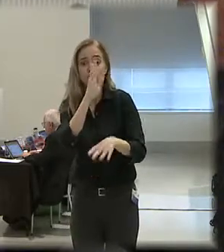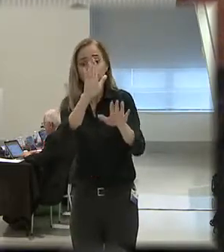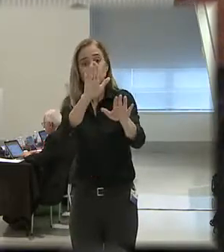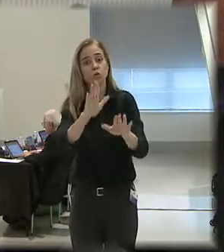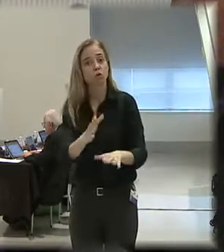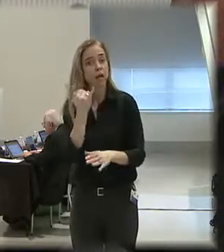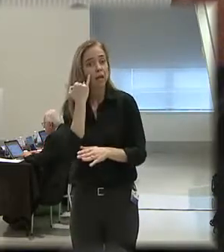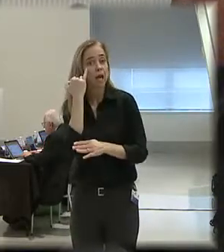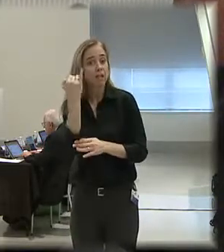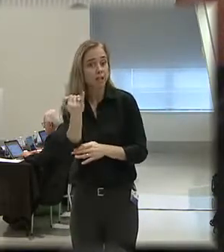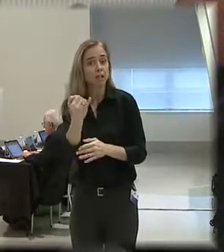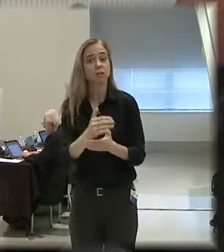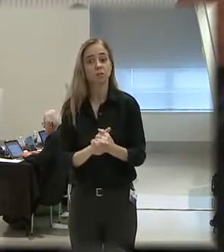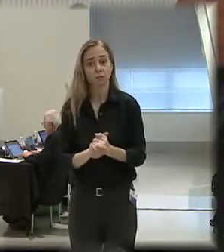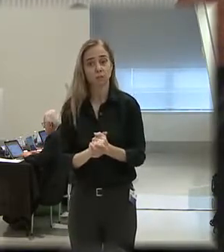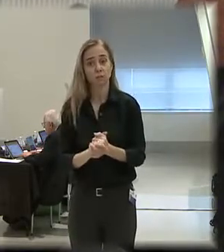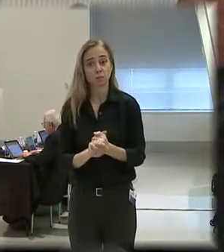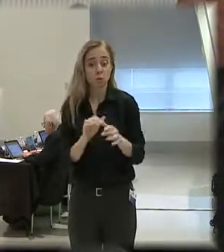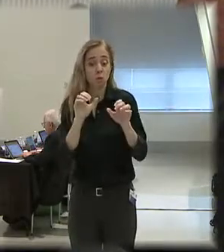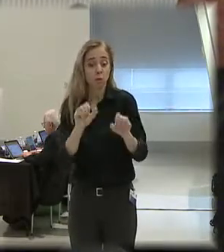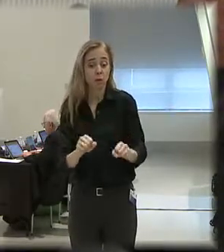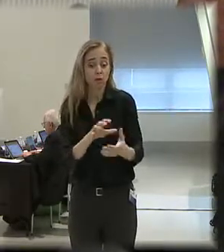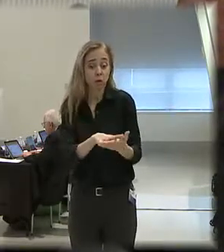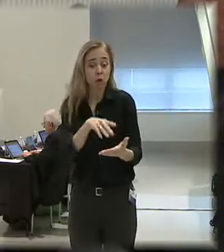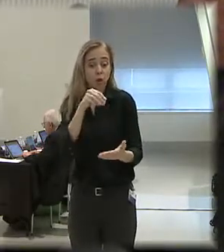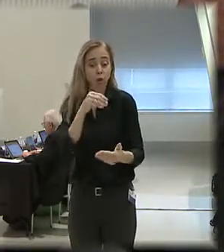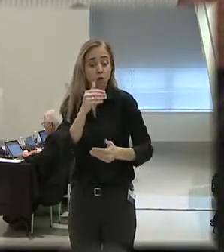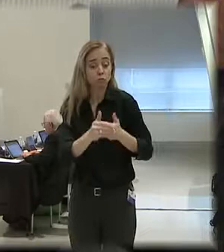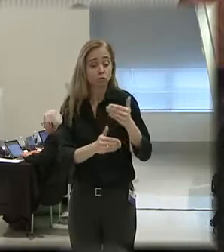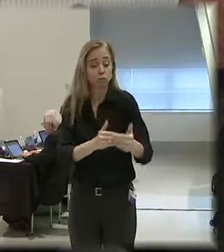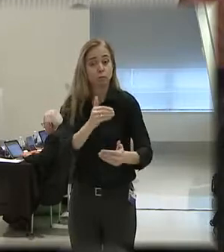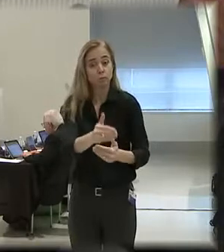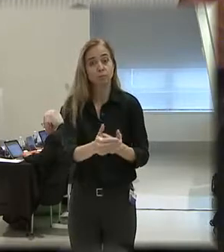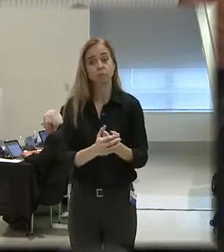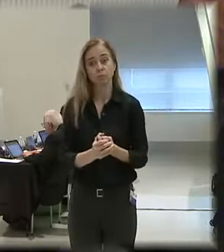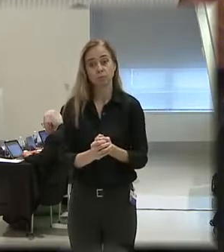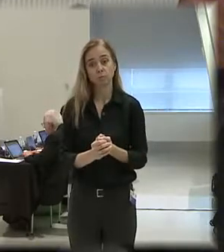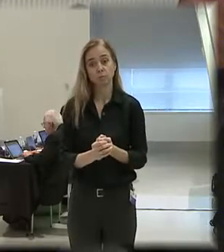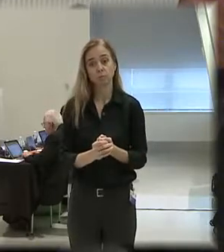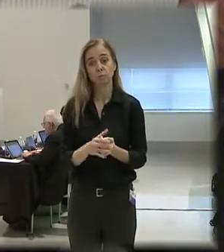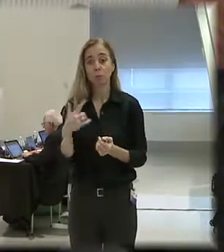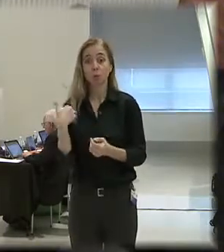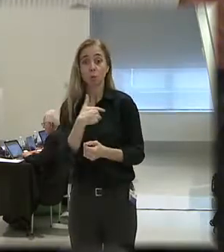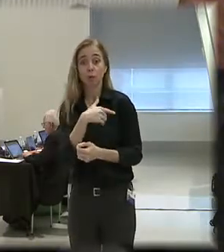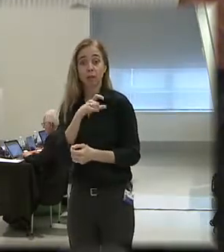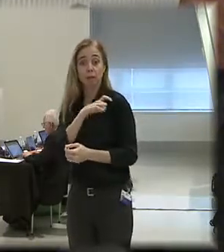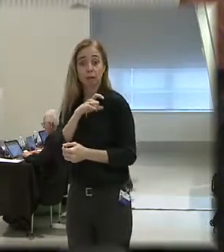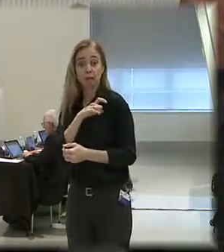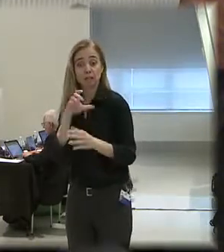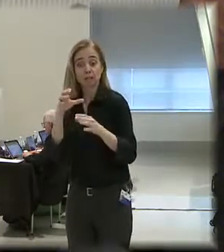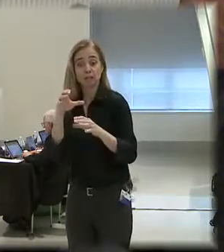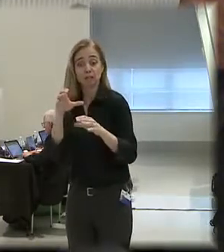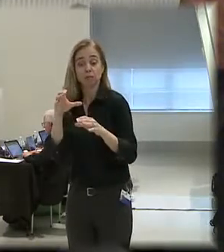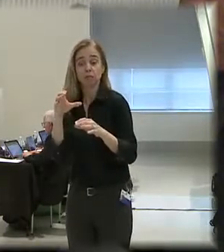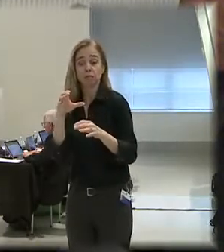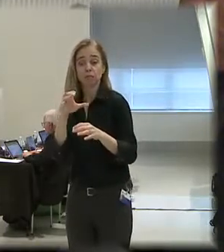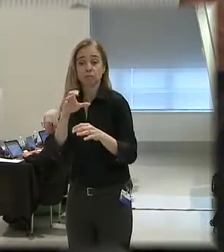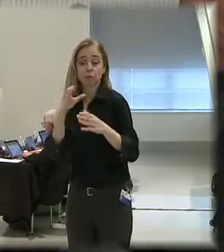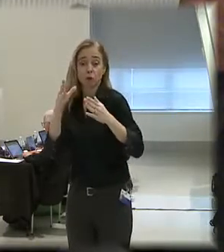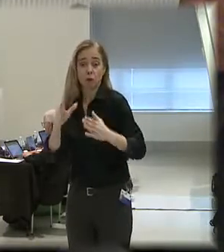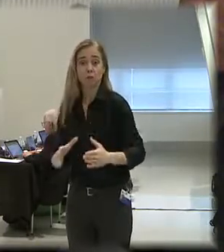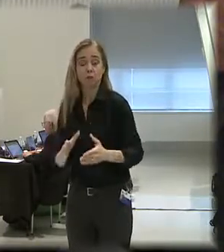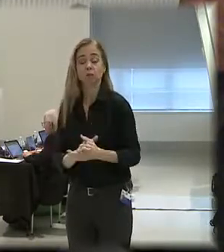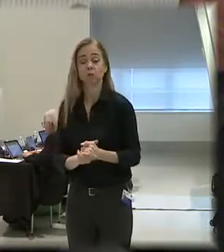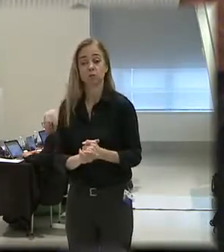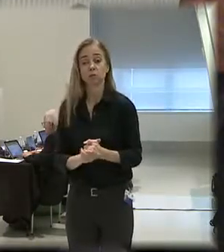It's something certainly that we could learn from. We, police officers, and I just want to share this, police officers have